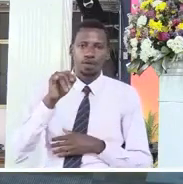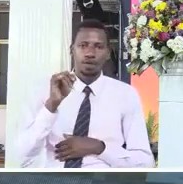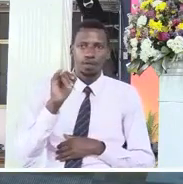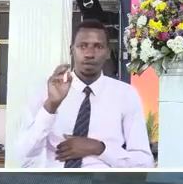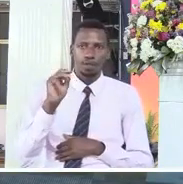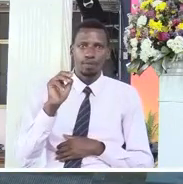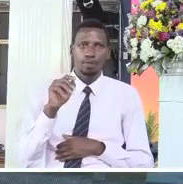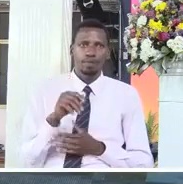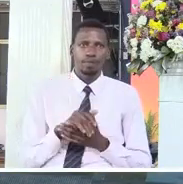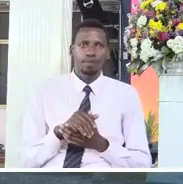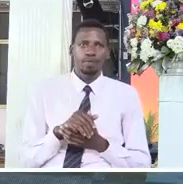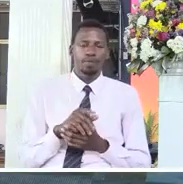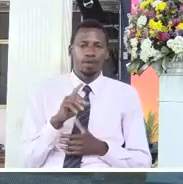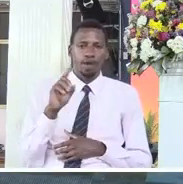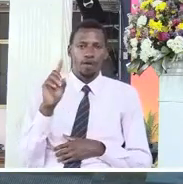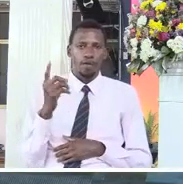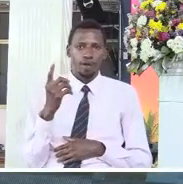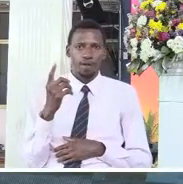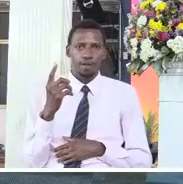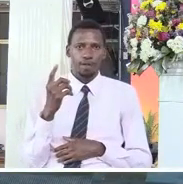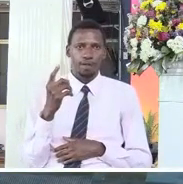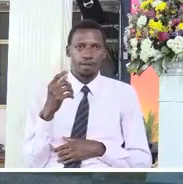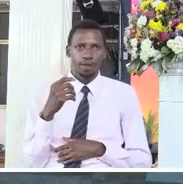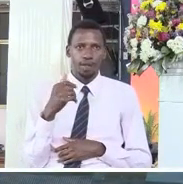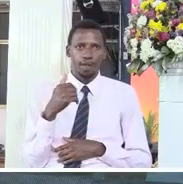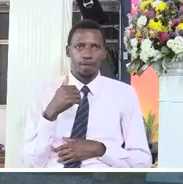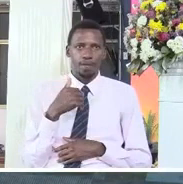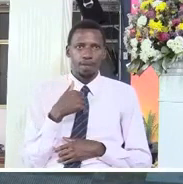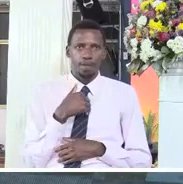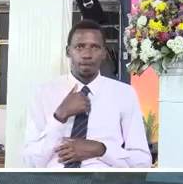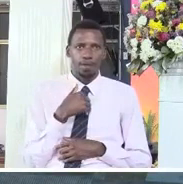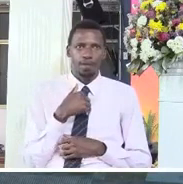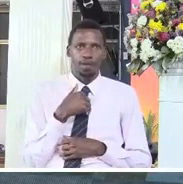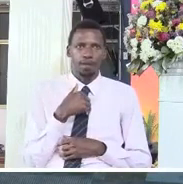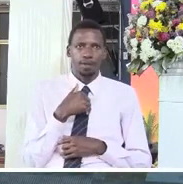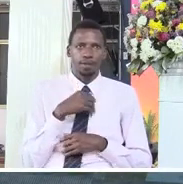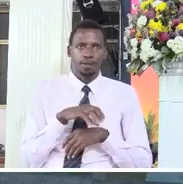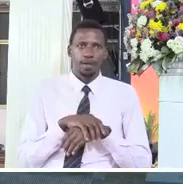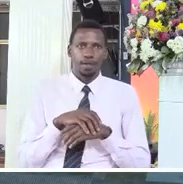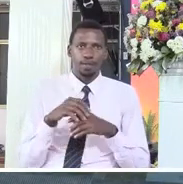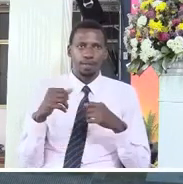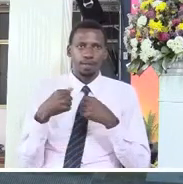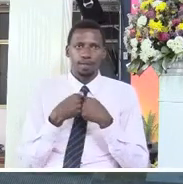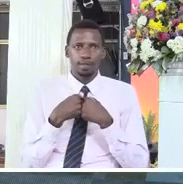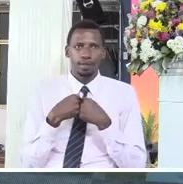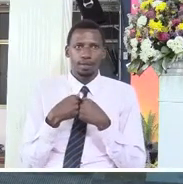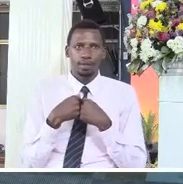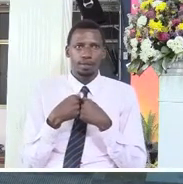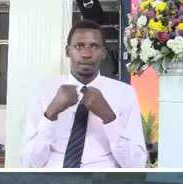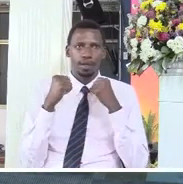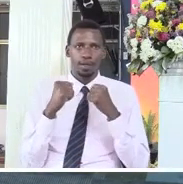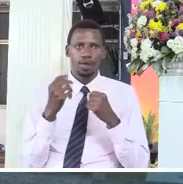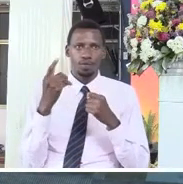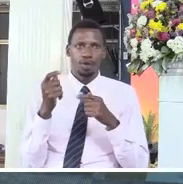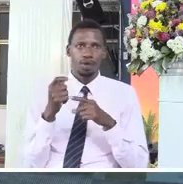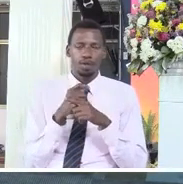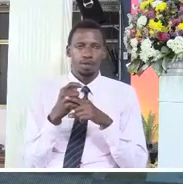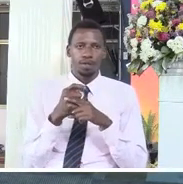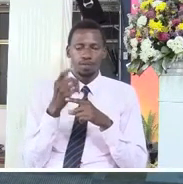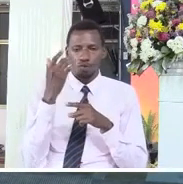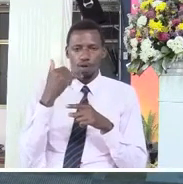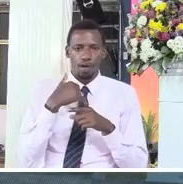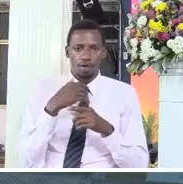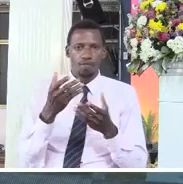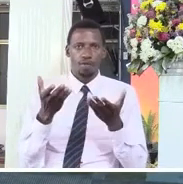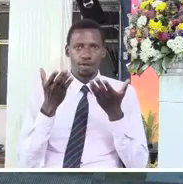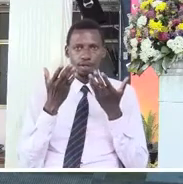First of all, I was hard tasked before to find challenges in terms of training. Because, again, you have received a lot of support.